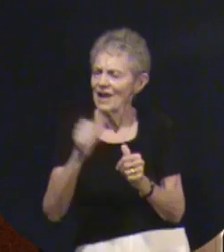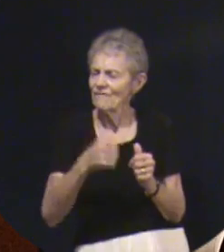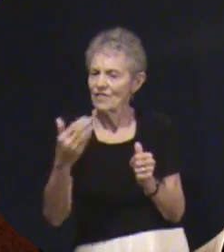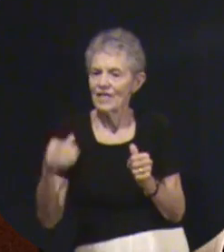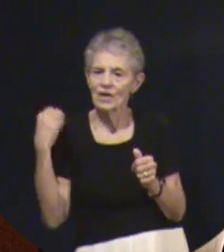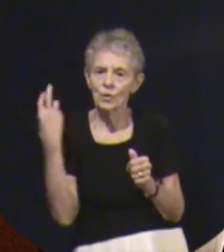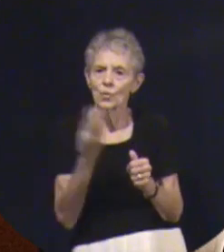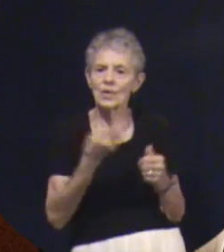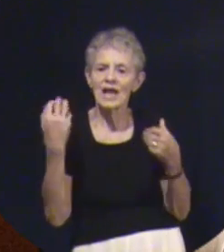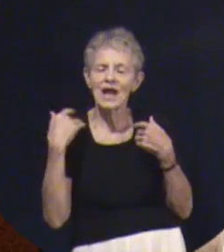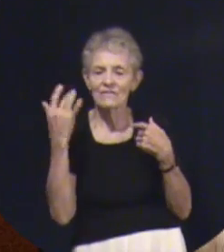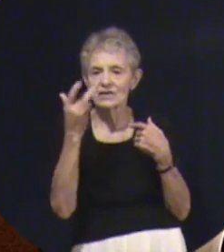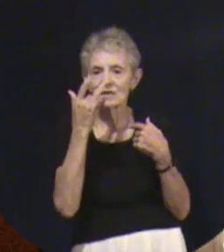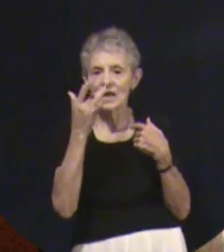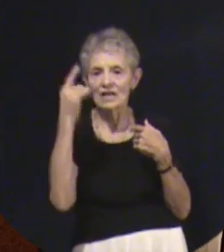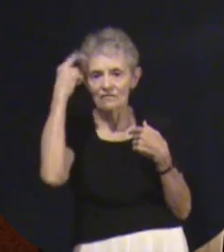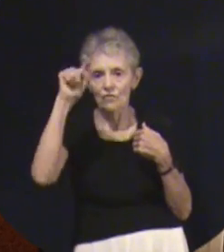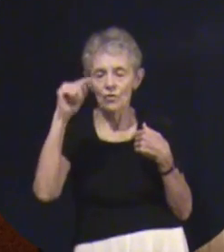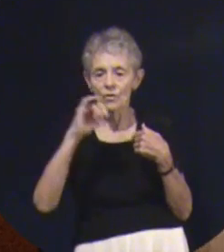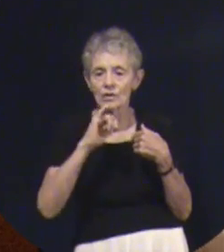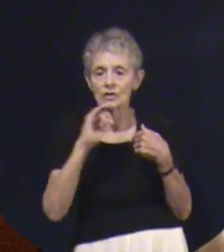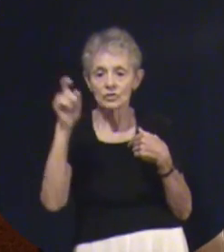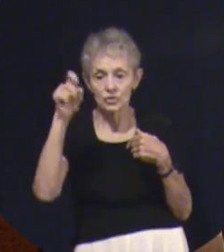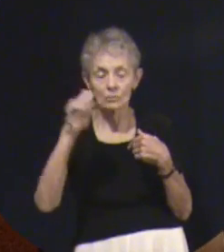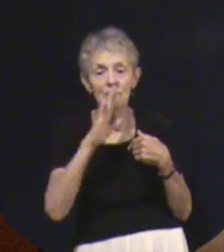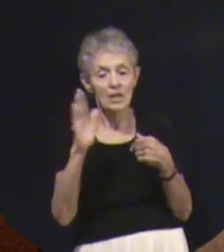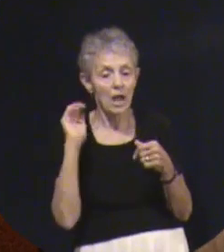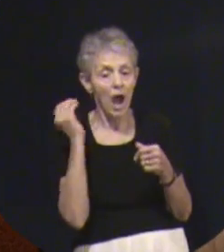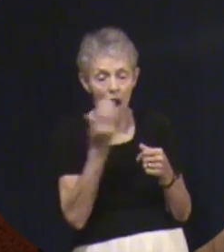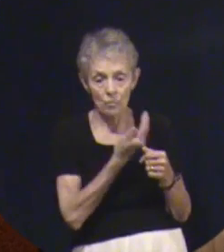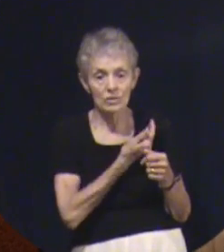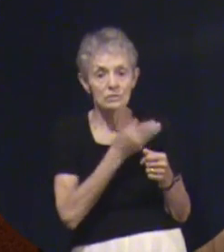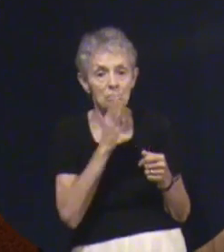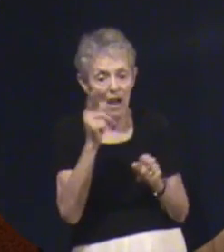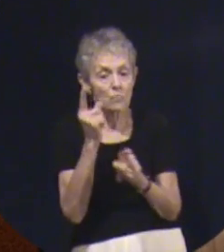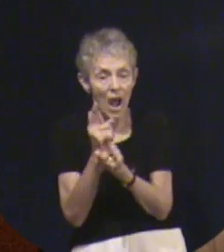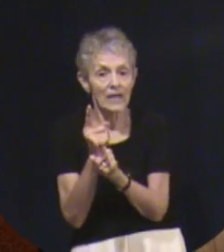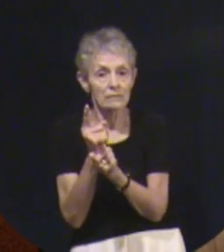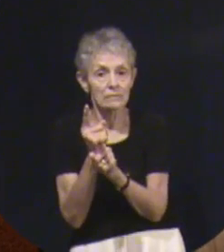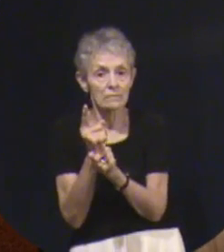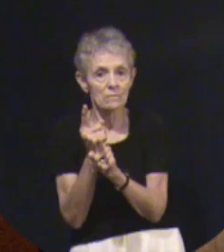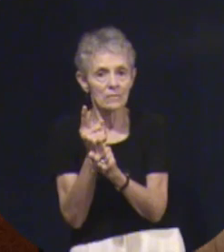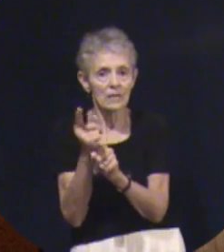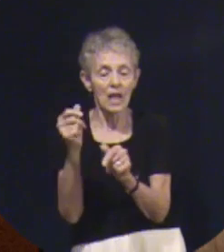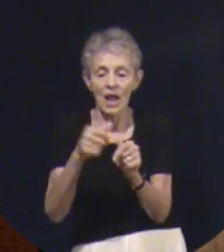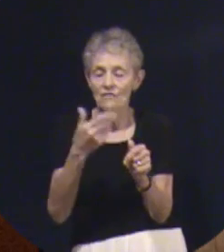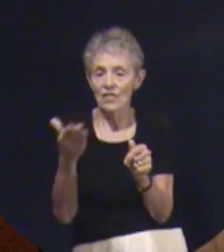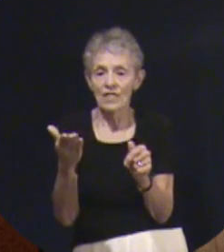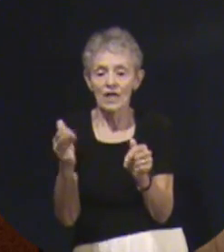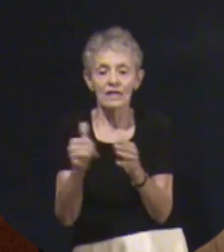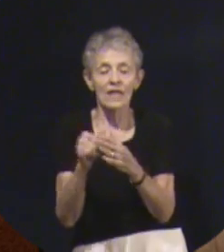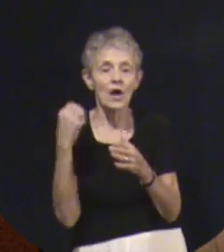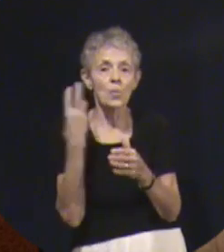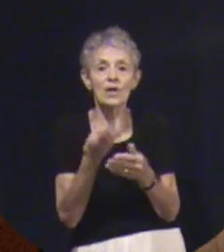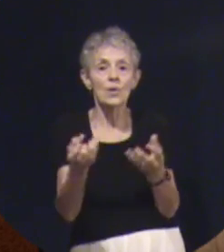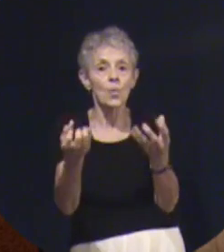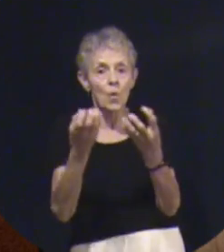a taste for should be ours by right, and that everything we